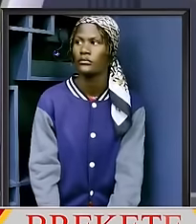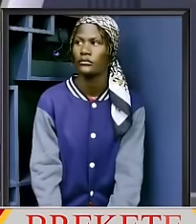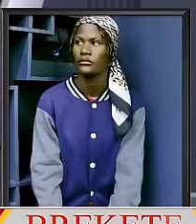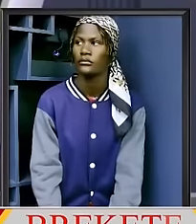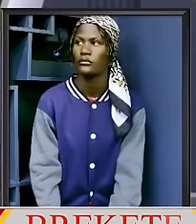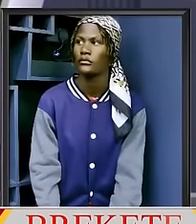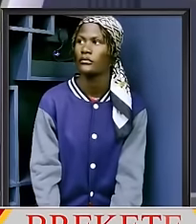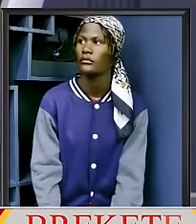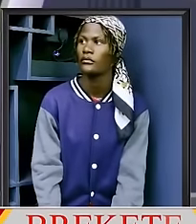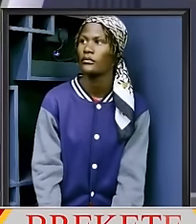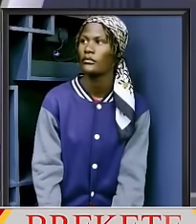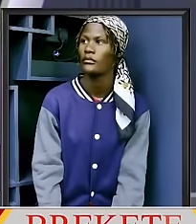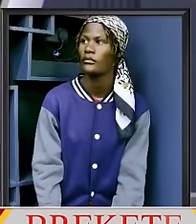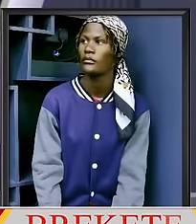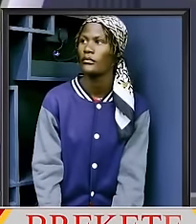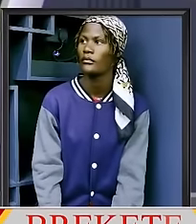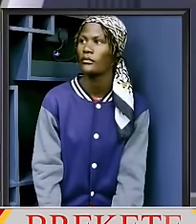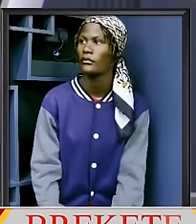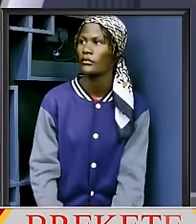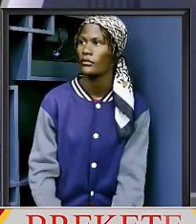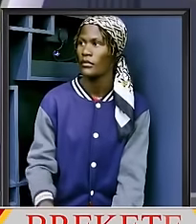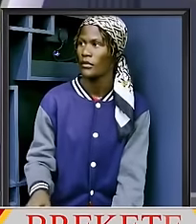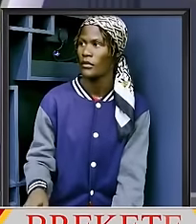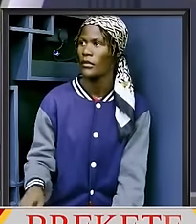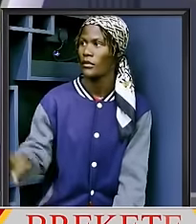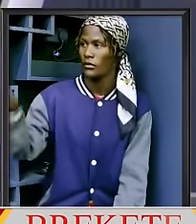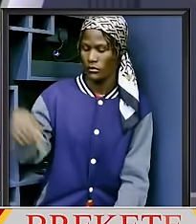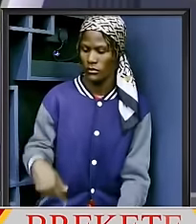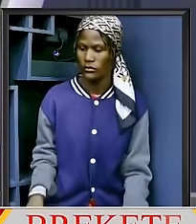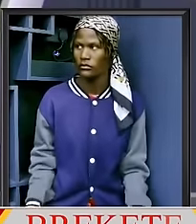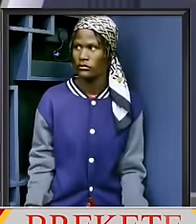Now the same way we go refer this matter.